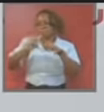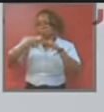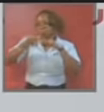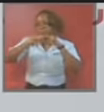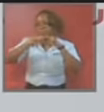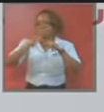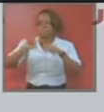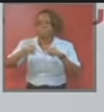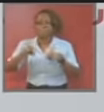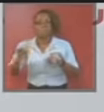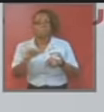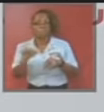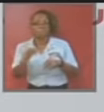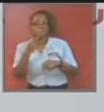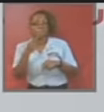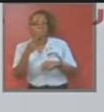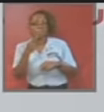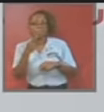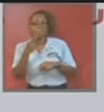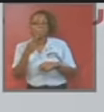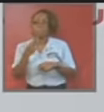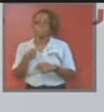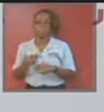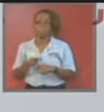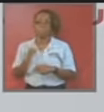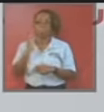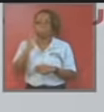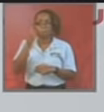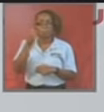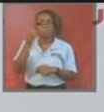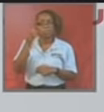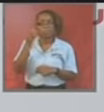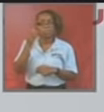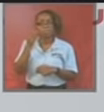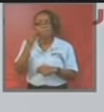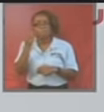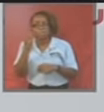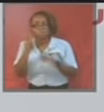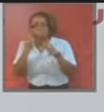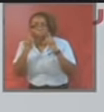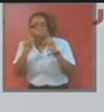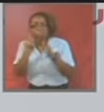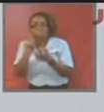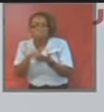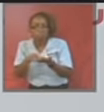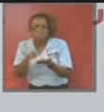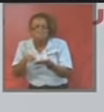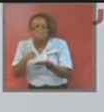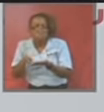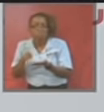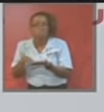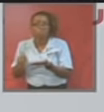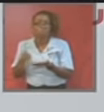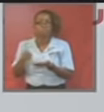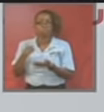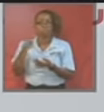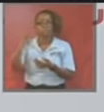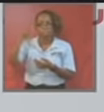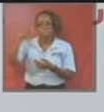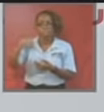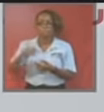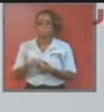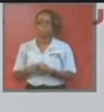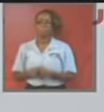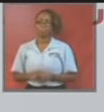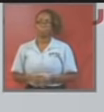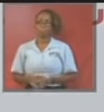to come back with an answer on that one. With regards to the second question related to utilization of the